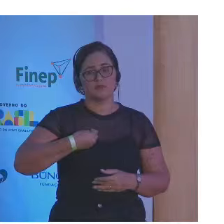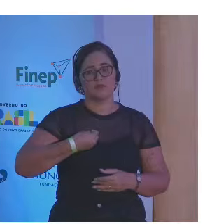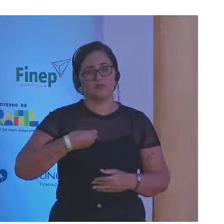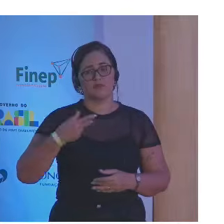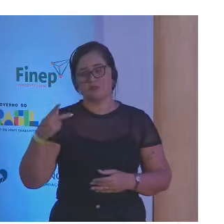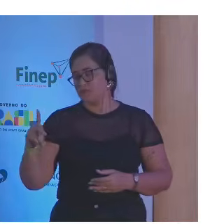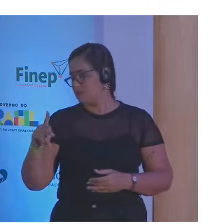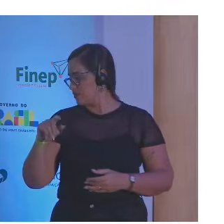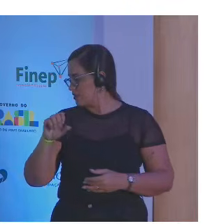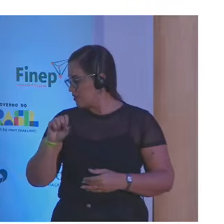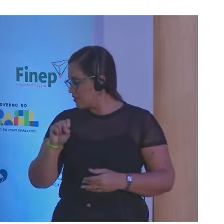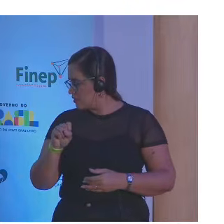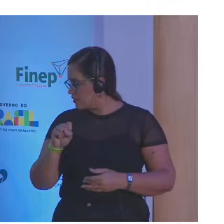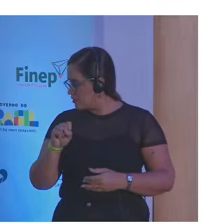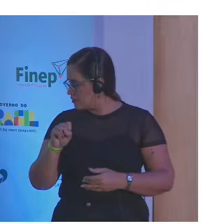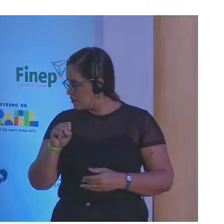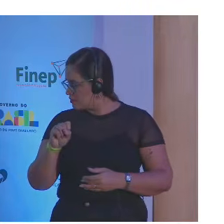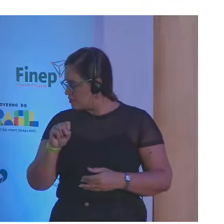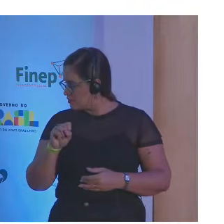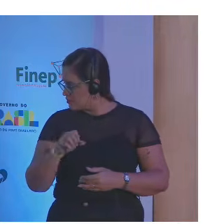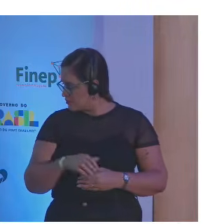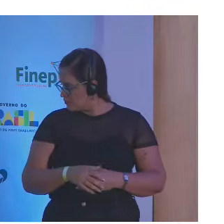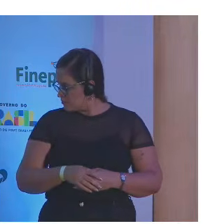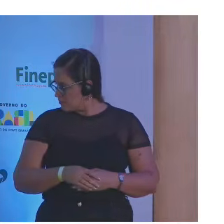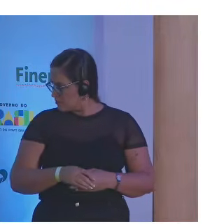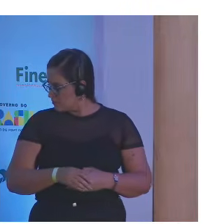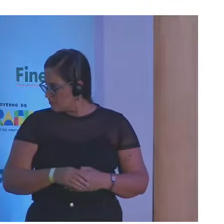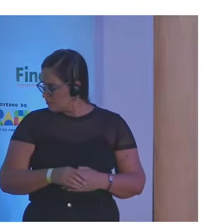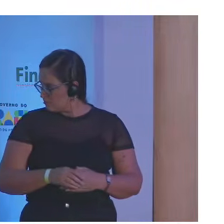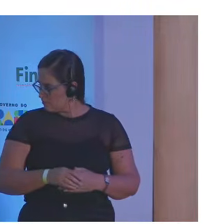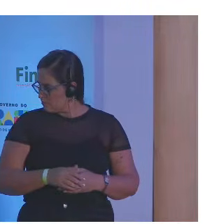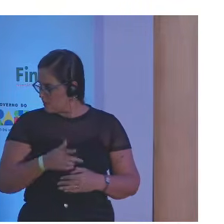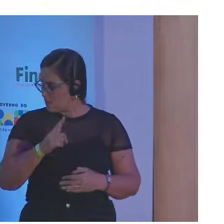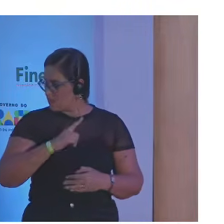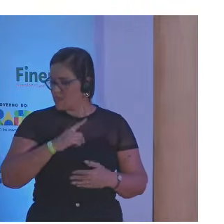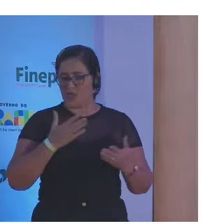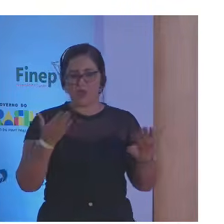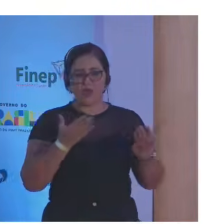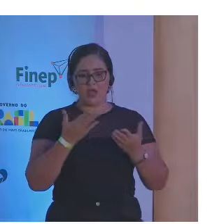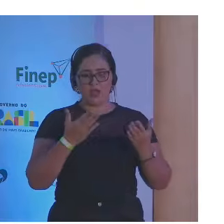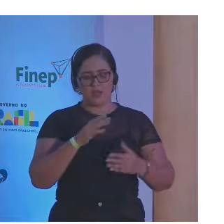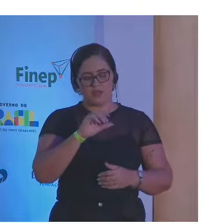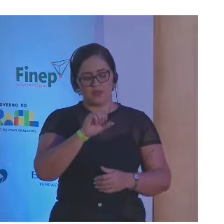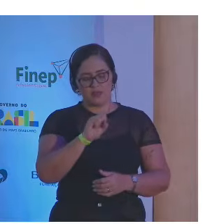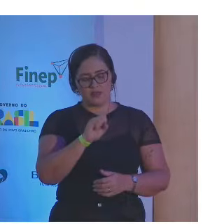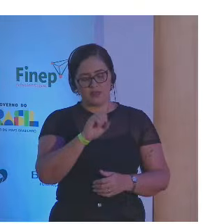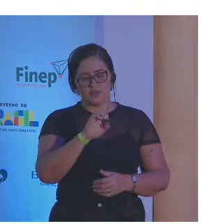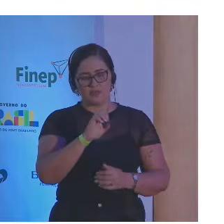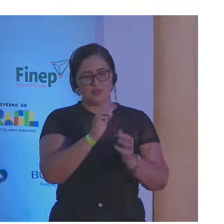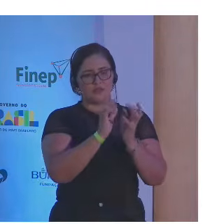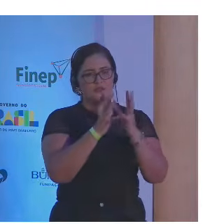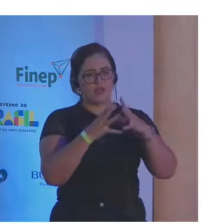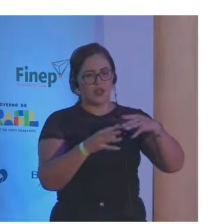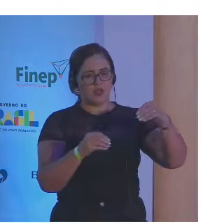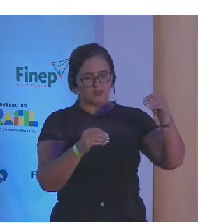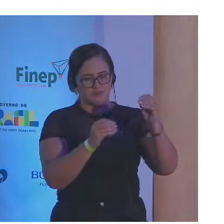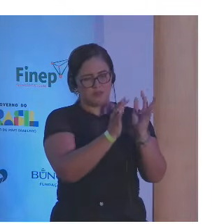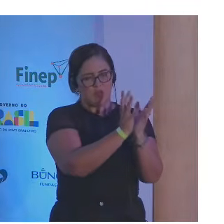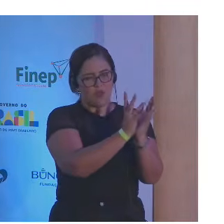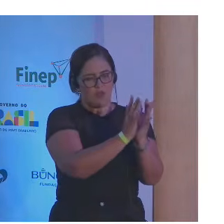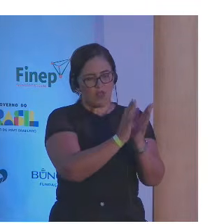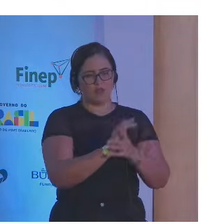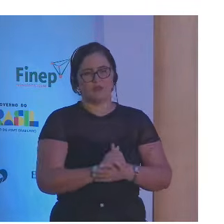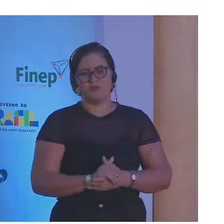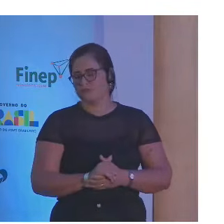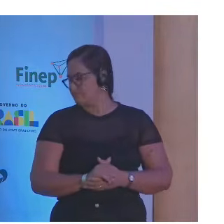So the symbiosis is between the coral polyp and the zooxanthellae, and the